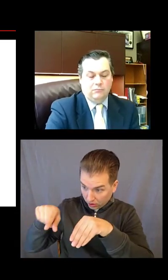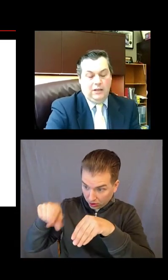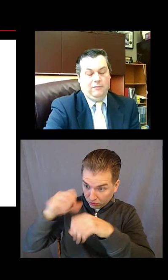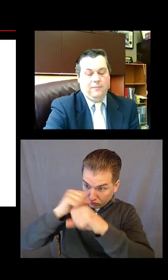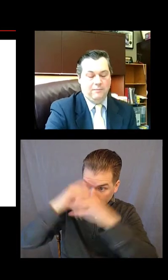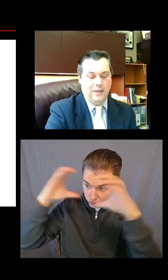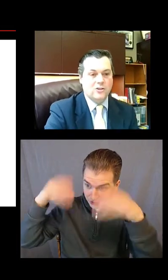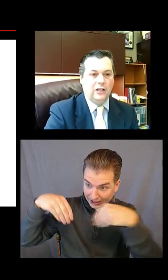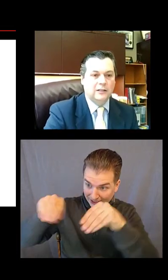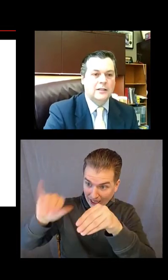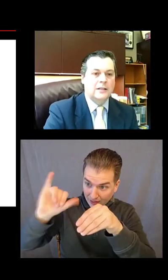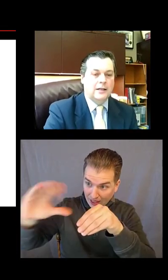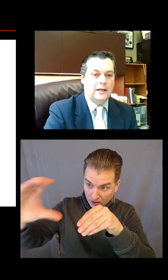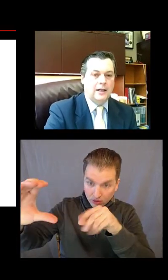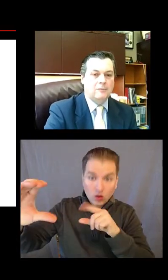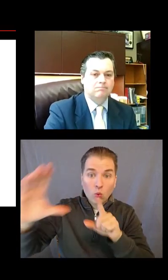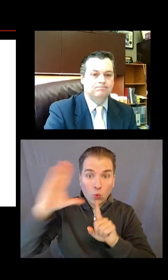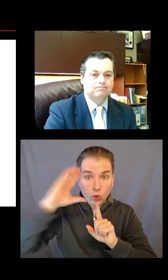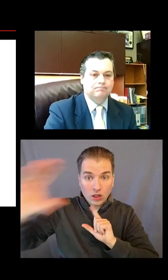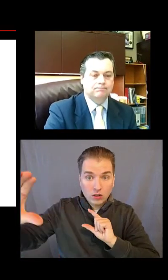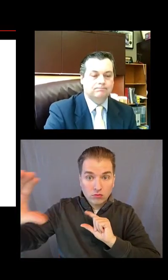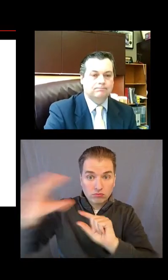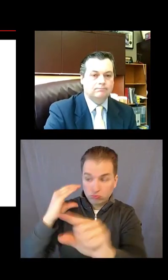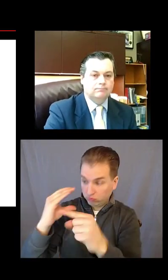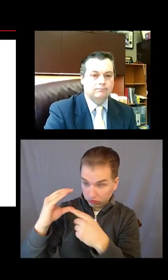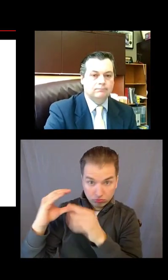be imagined.